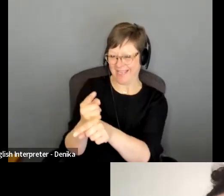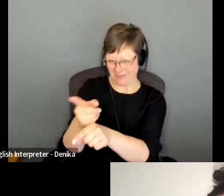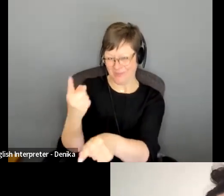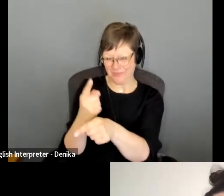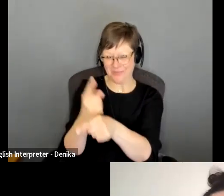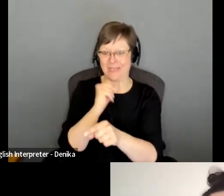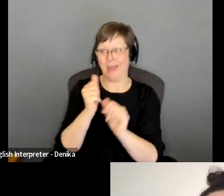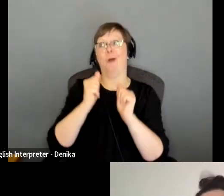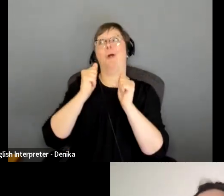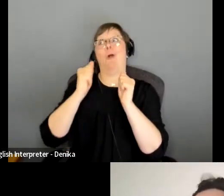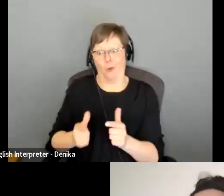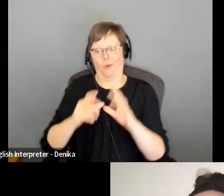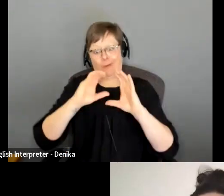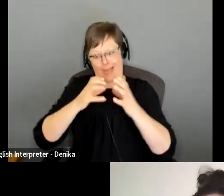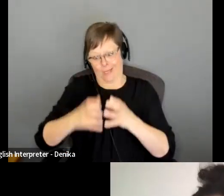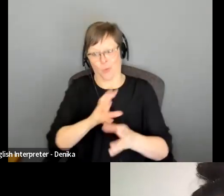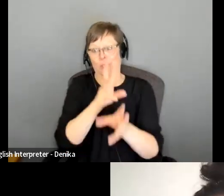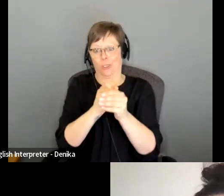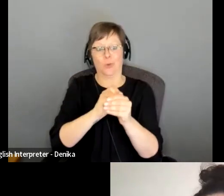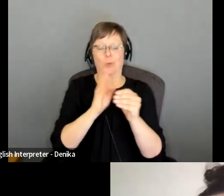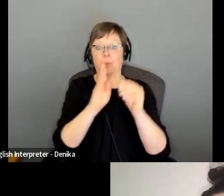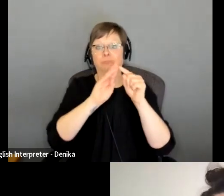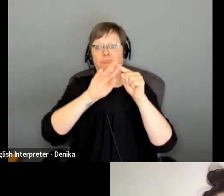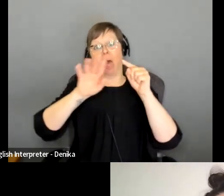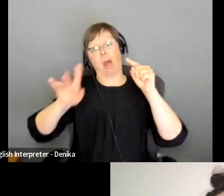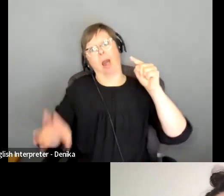could possibly be included because there are so many